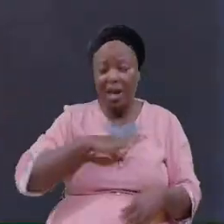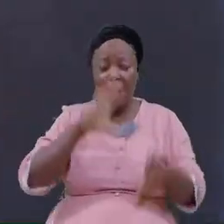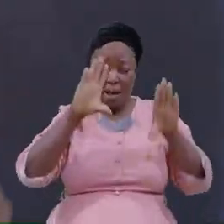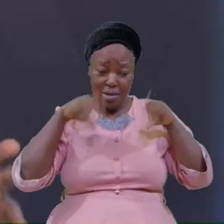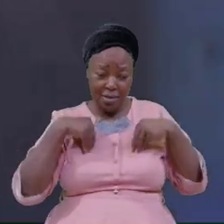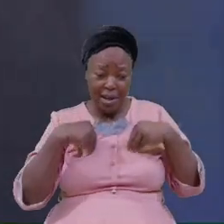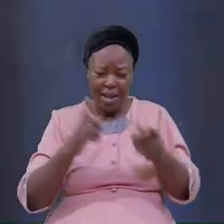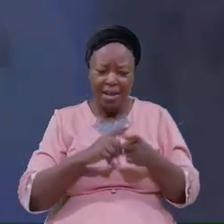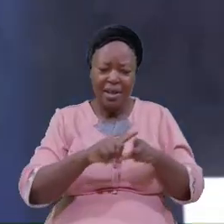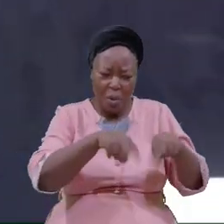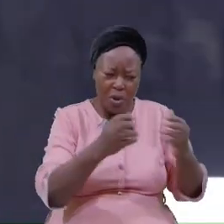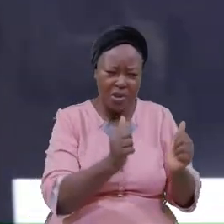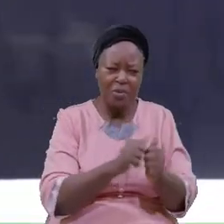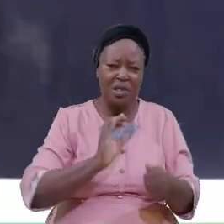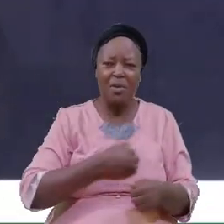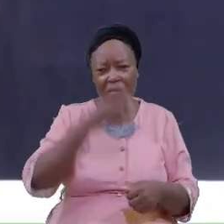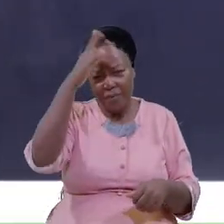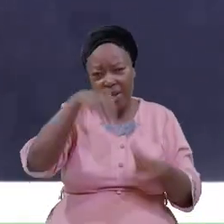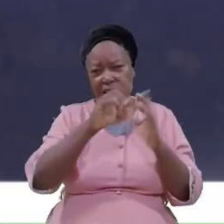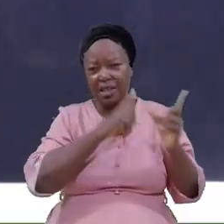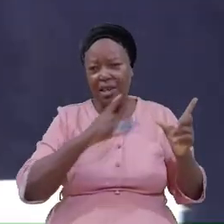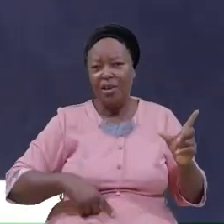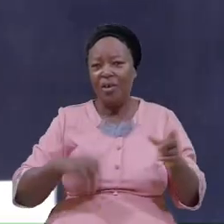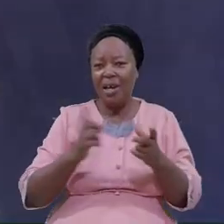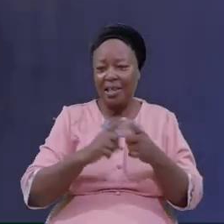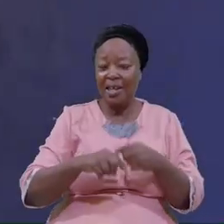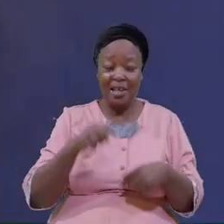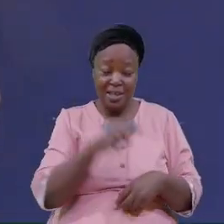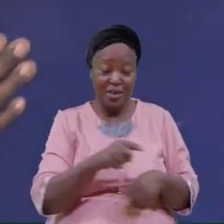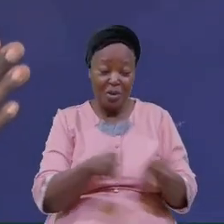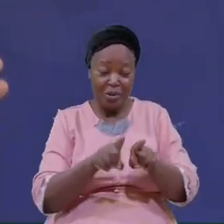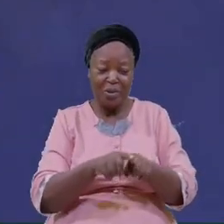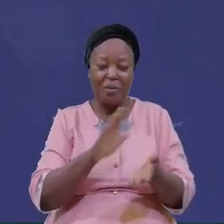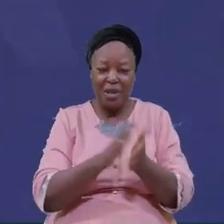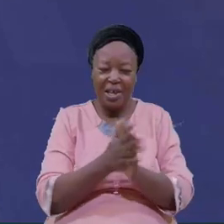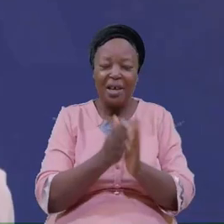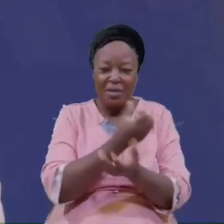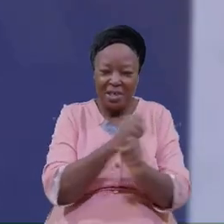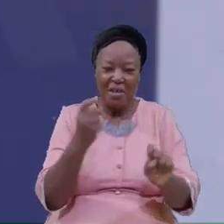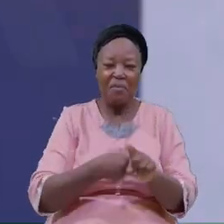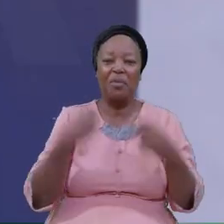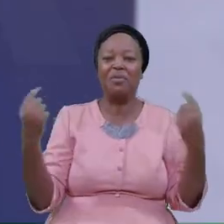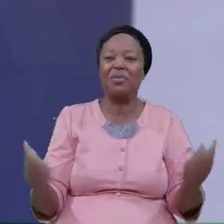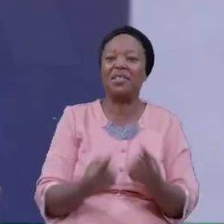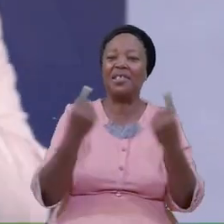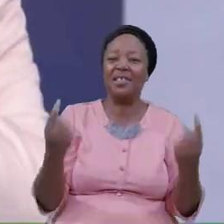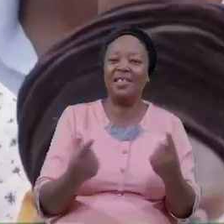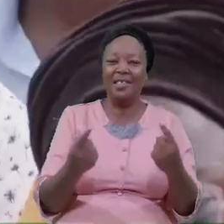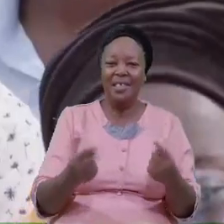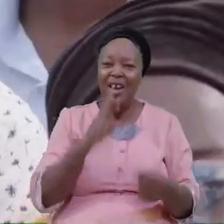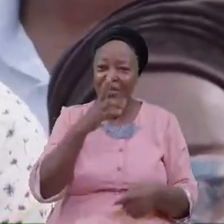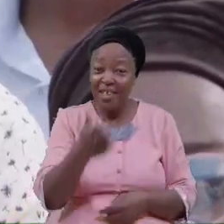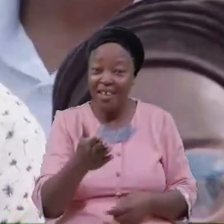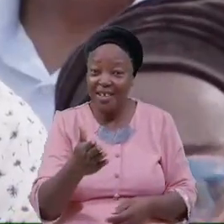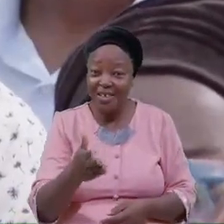est allé avec moi. And he too became born Et again. Lui aussi est né de nouveau. Are you there? Est-ce que tu es là? I said,